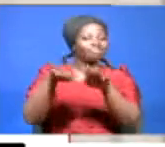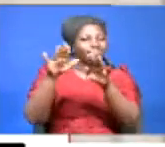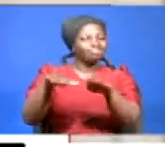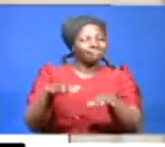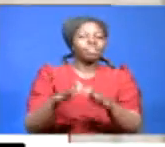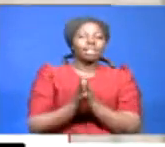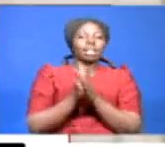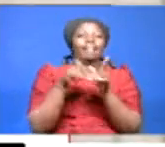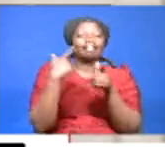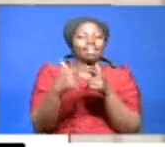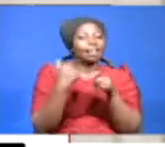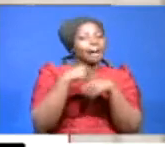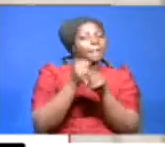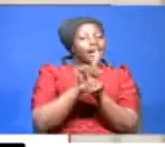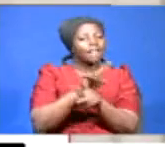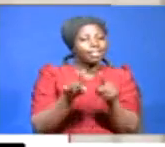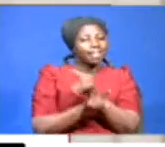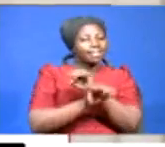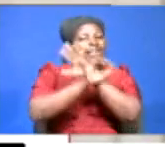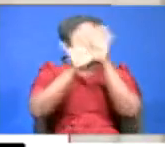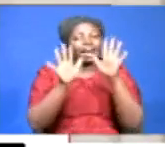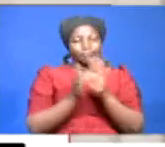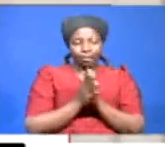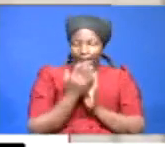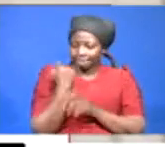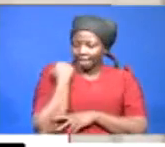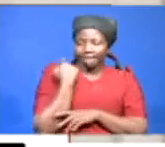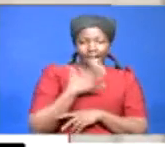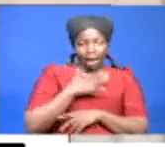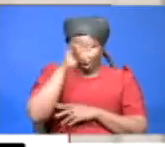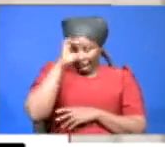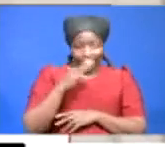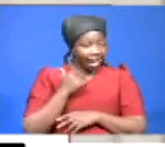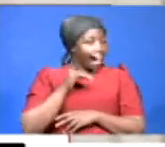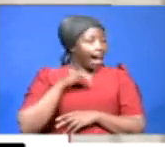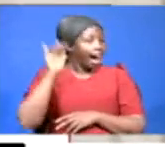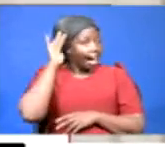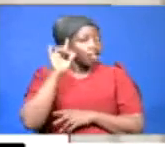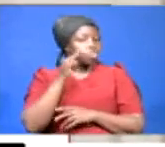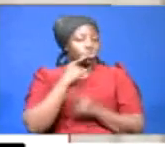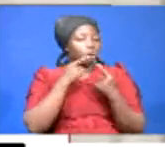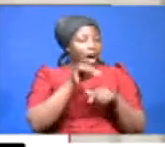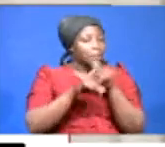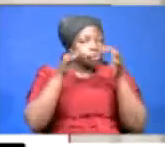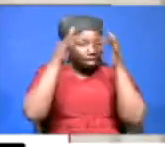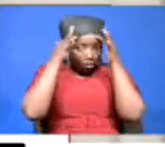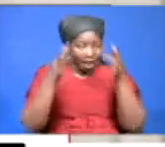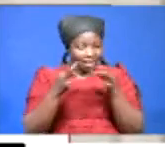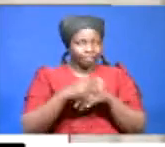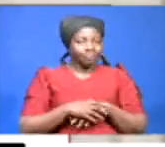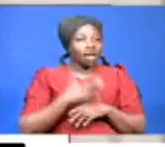wetu, nilisikia jana umesema mambo ya harusi. Ninataka kukosoa kidogo. Hii harusi yetu iko